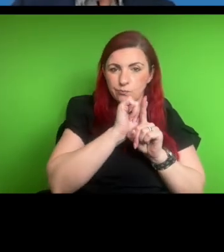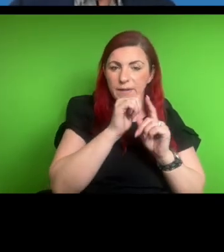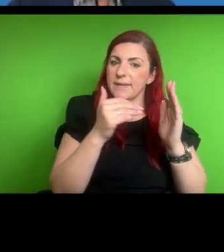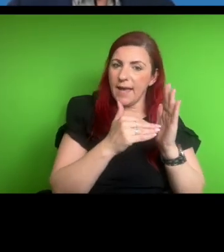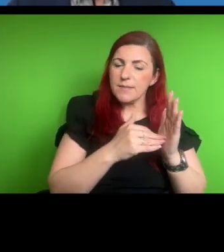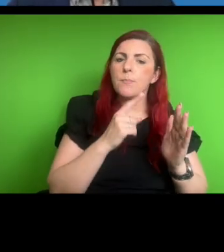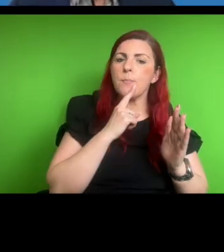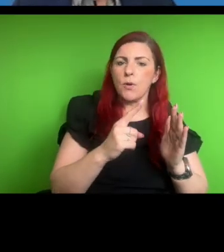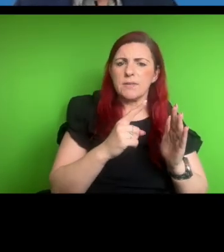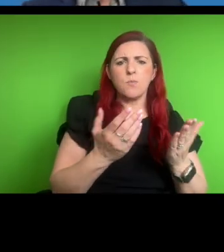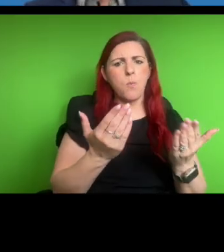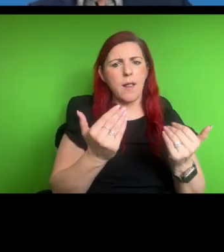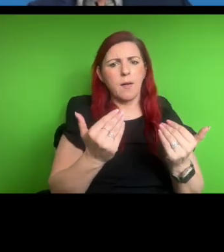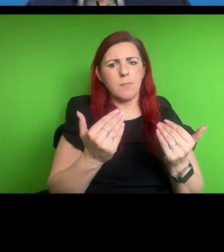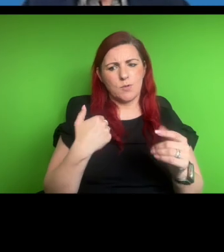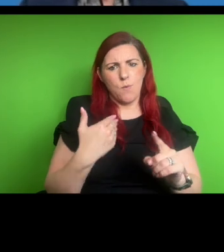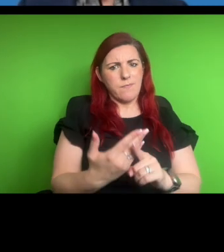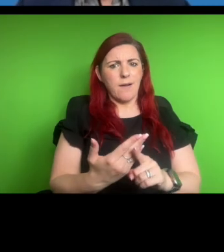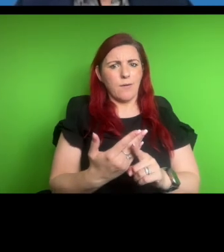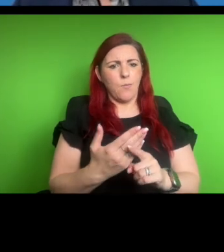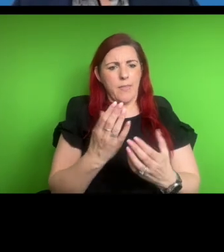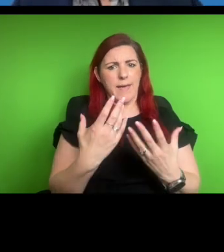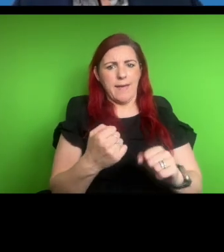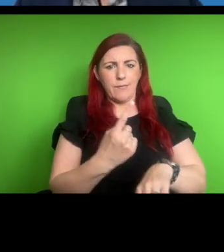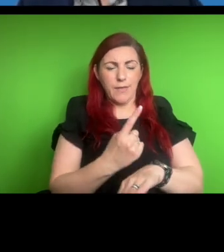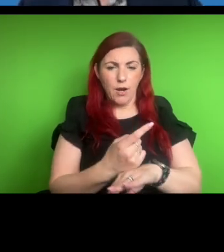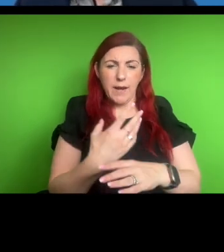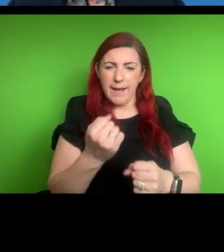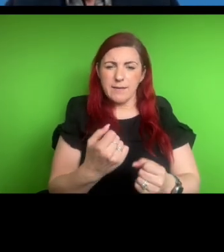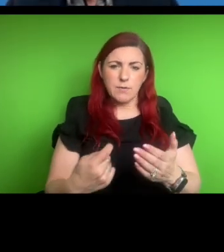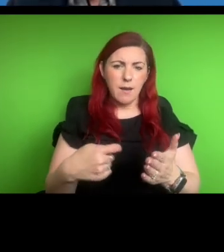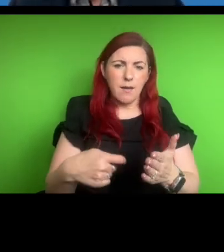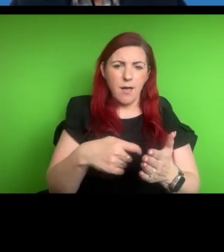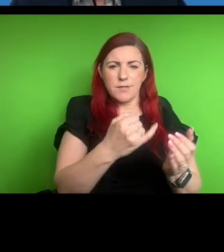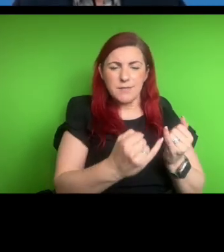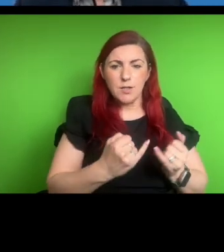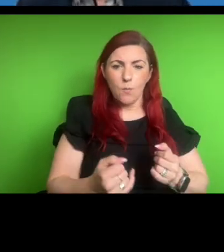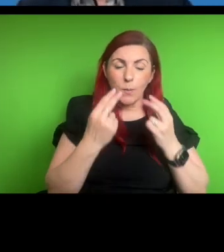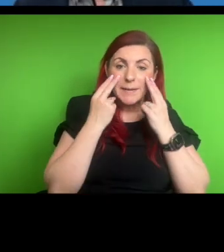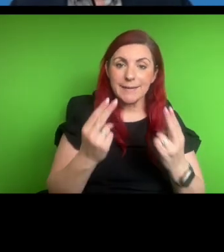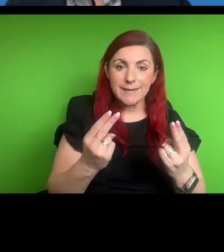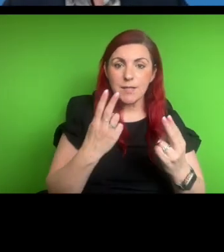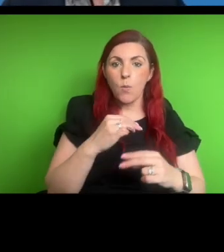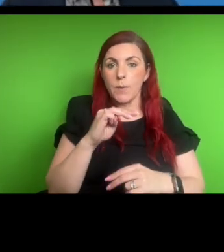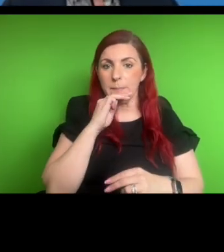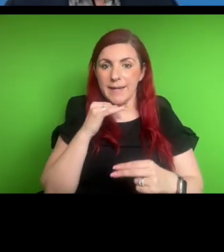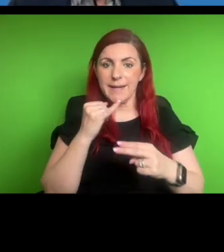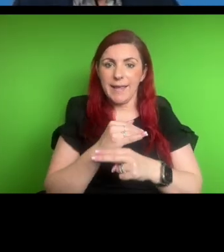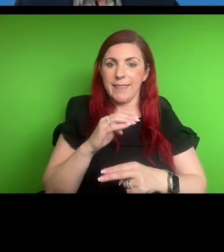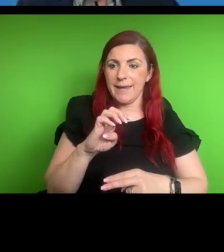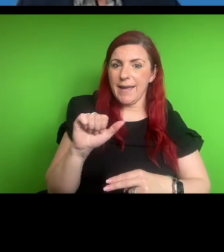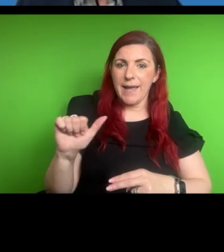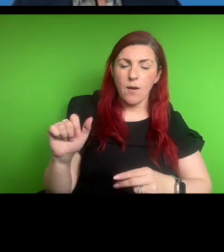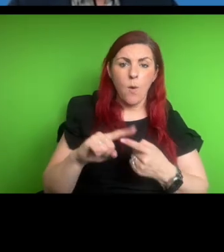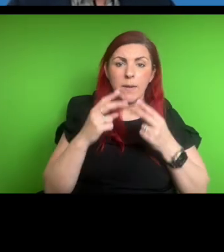in adding a lot of detail to what we really need in the telecommunications sector and other sectors as well,